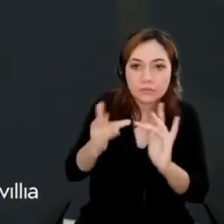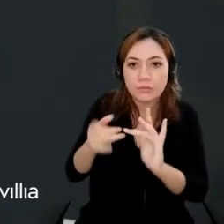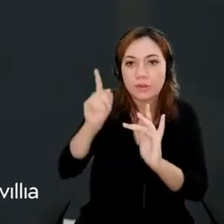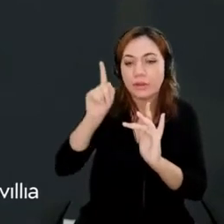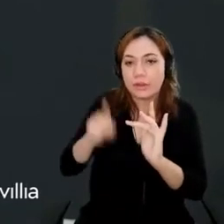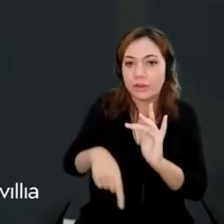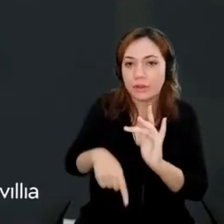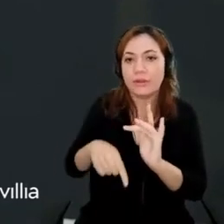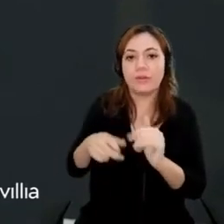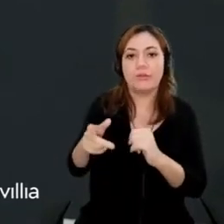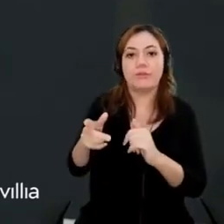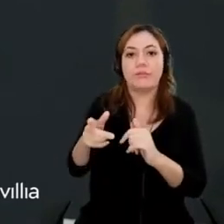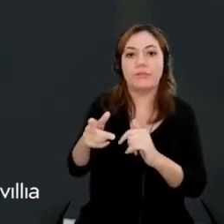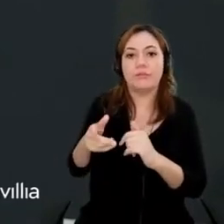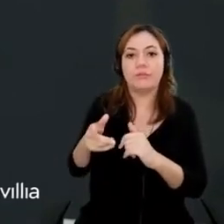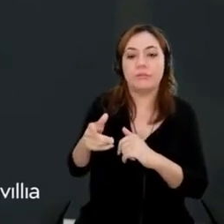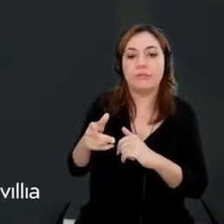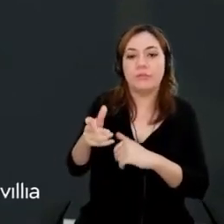designing